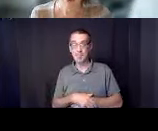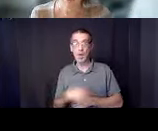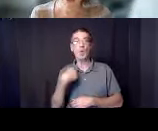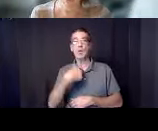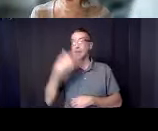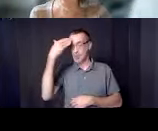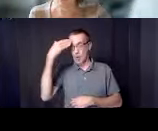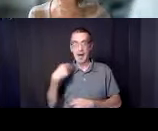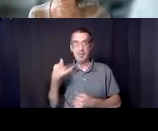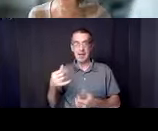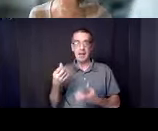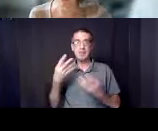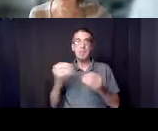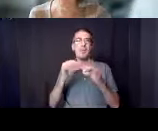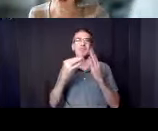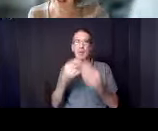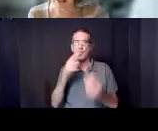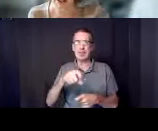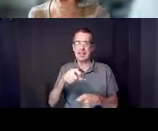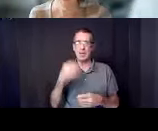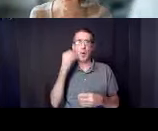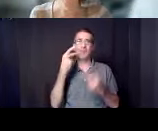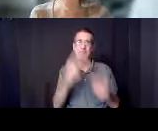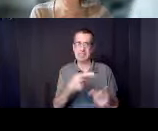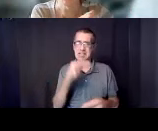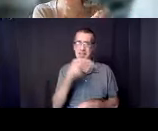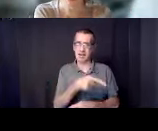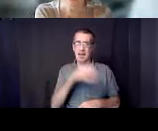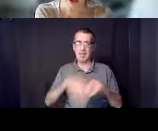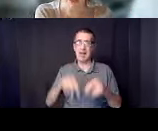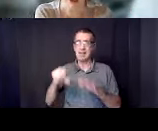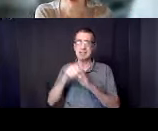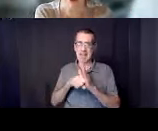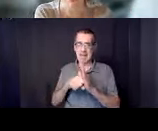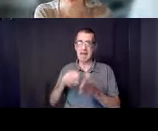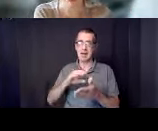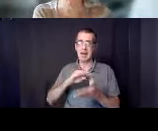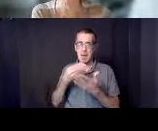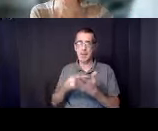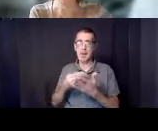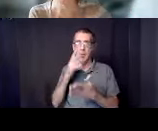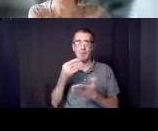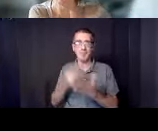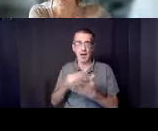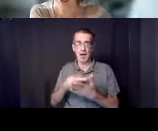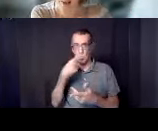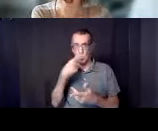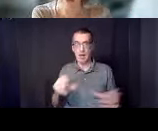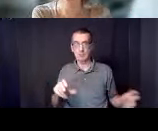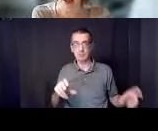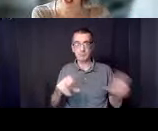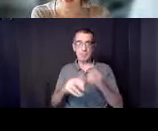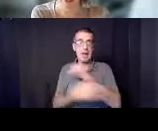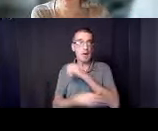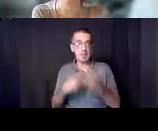know we have this many more families who need home visiting than this state amount of money will fund. Will you put this much county money